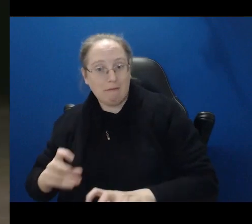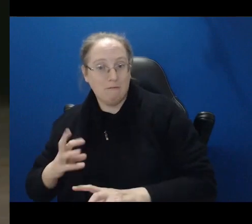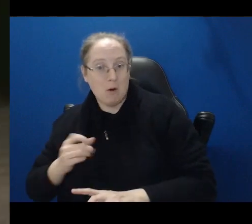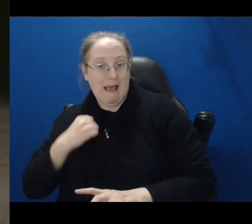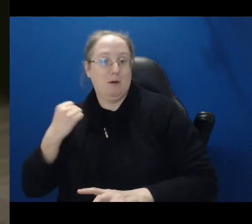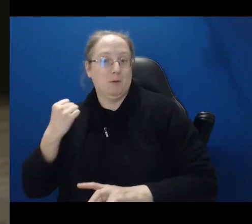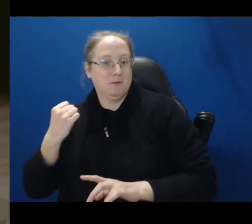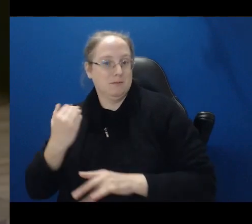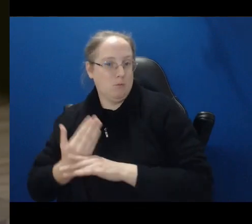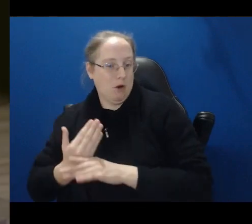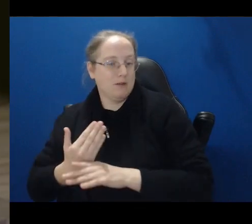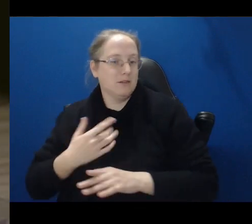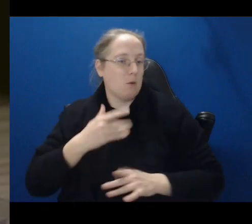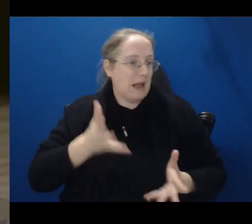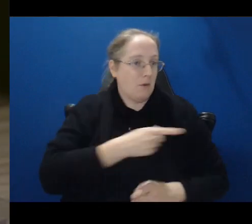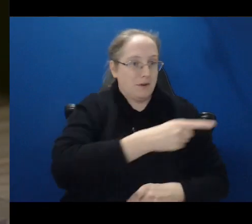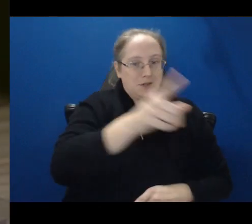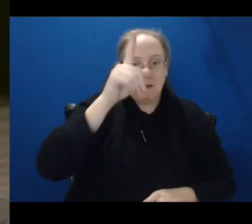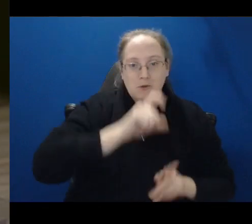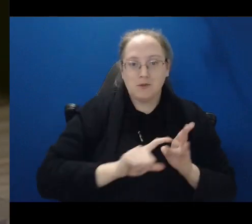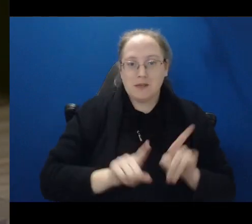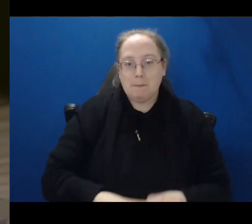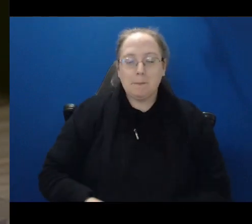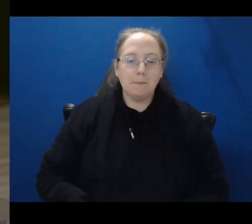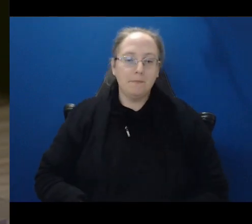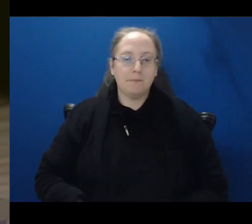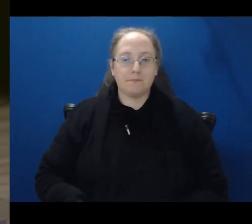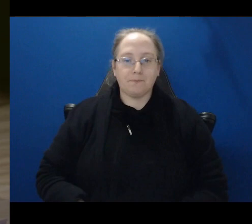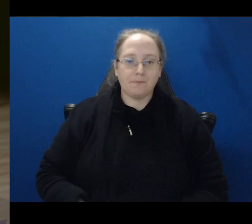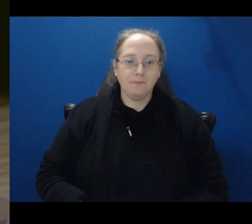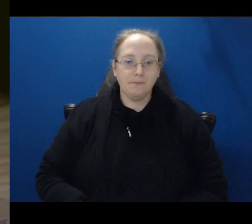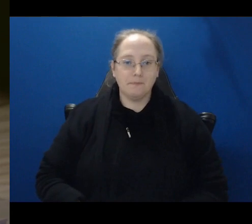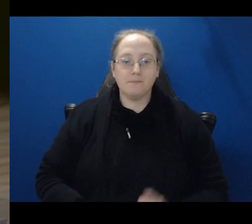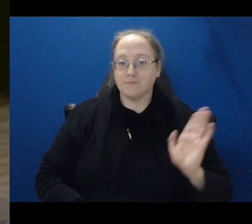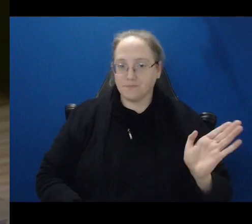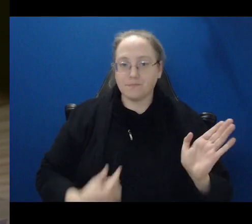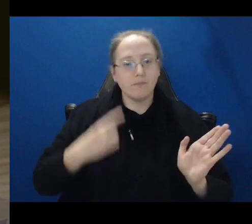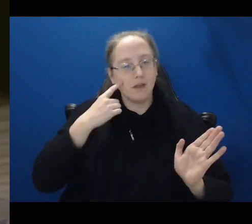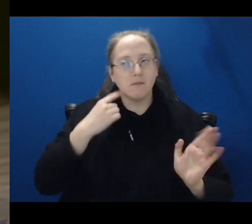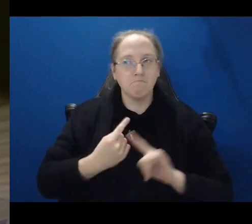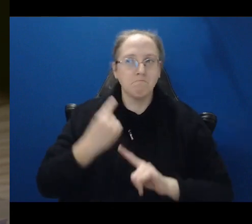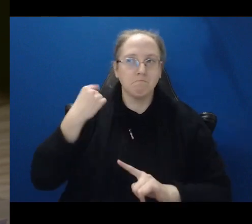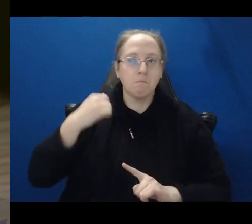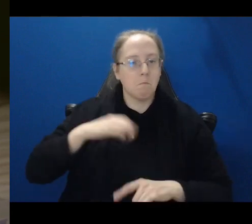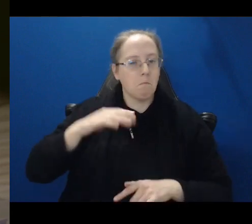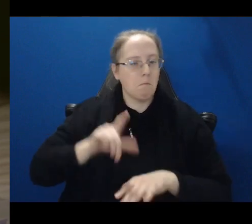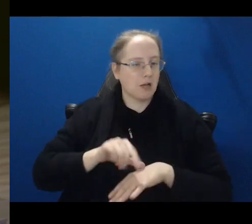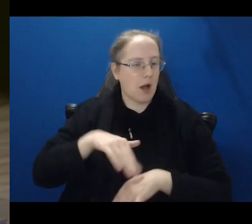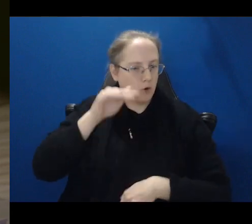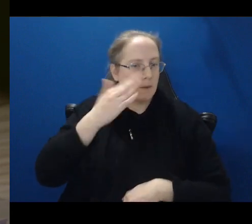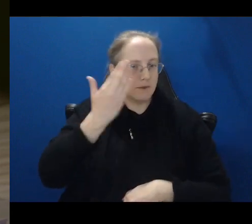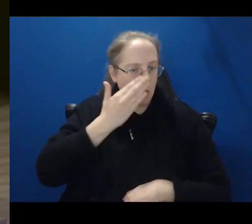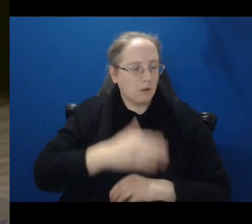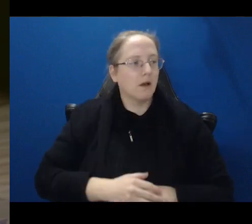And I mean, it's so important. I mean, I even think about when I went to school, high school, I grew up in rural South